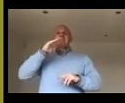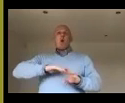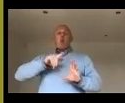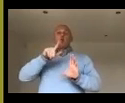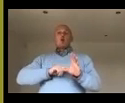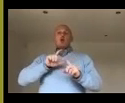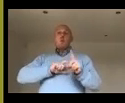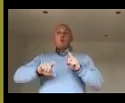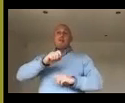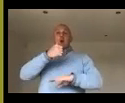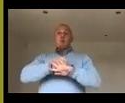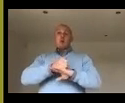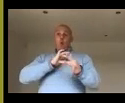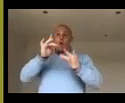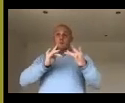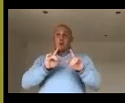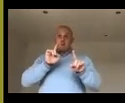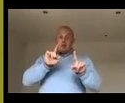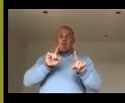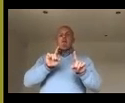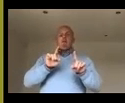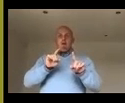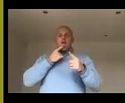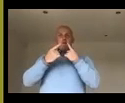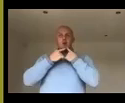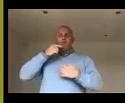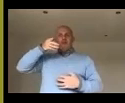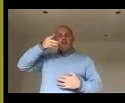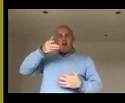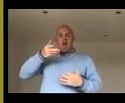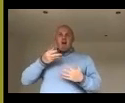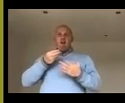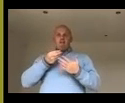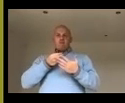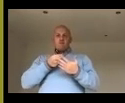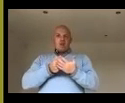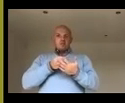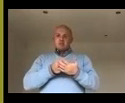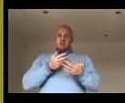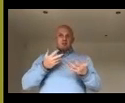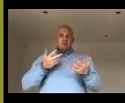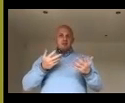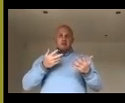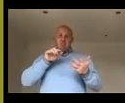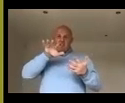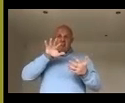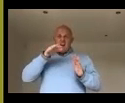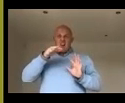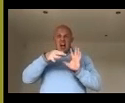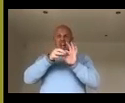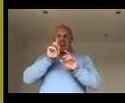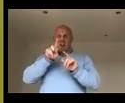website, it gives you a bit more information about the fund, and it also gives you a link so that you can